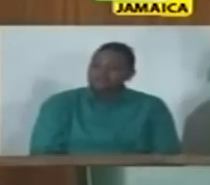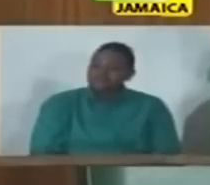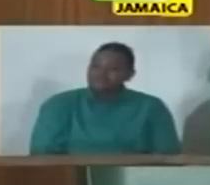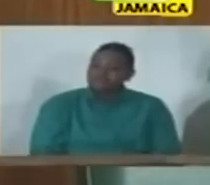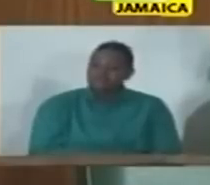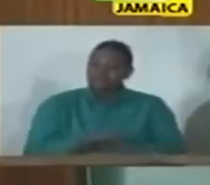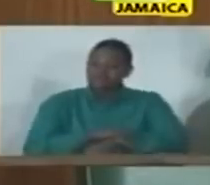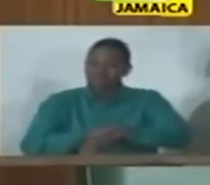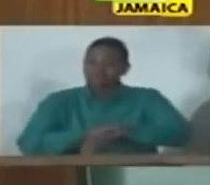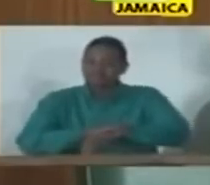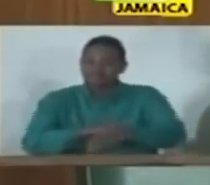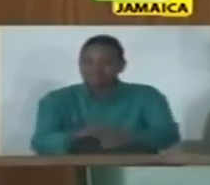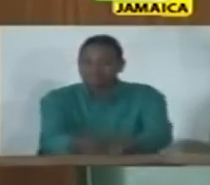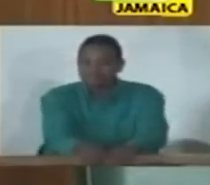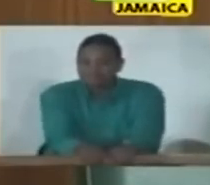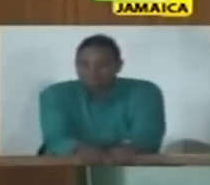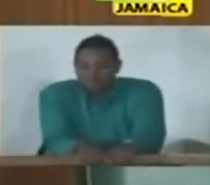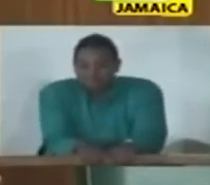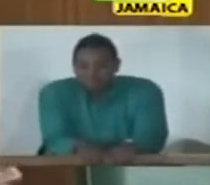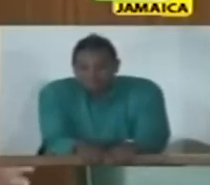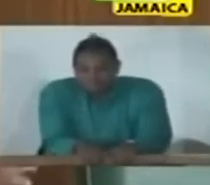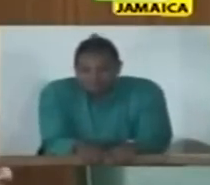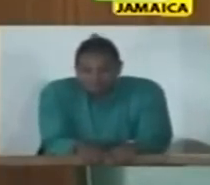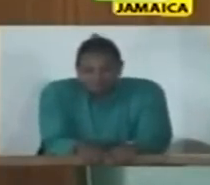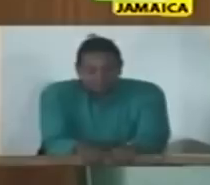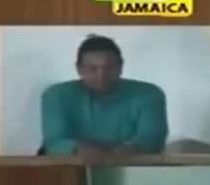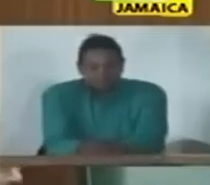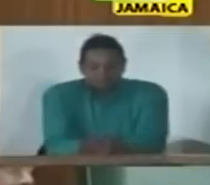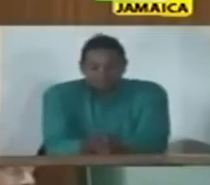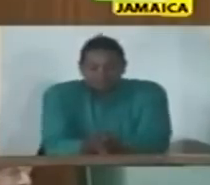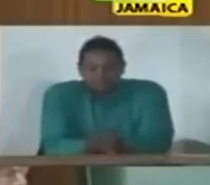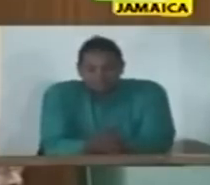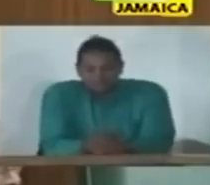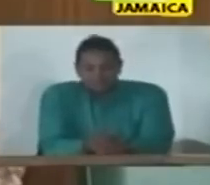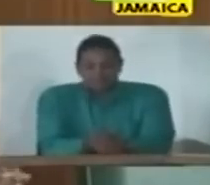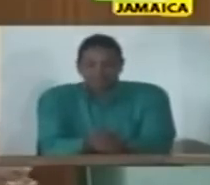When I'm questioning the minister,